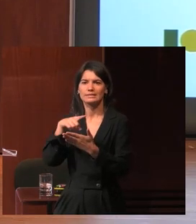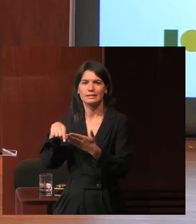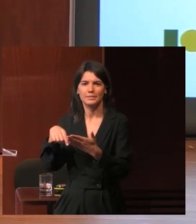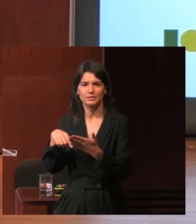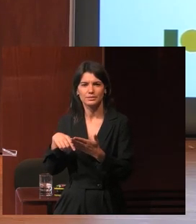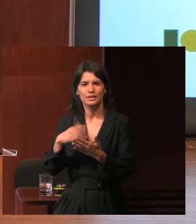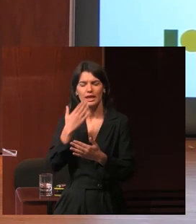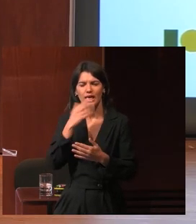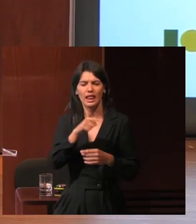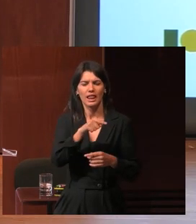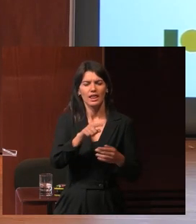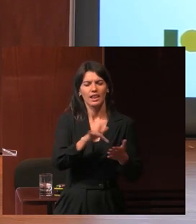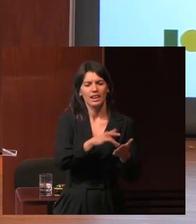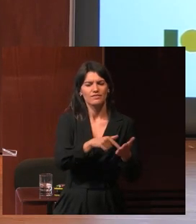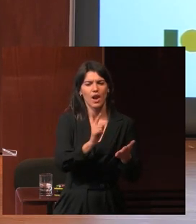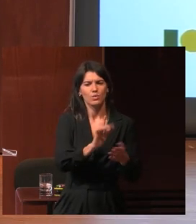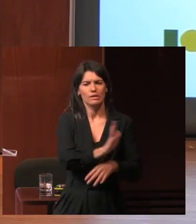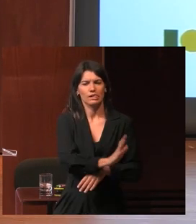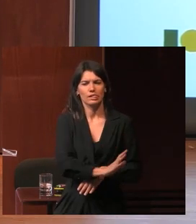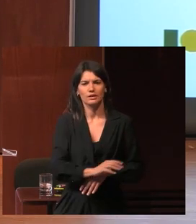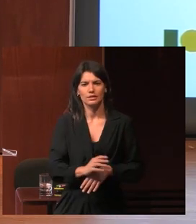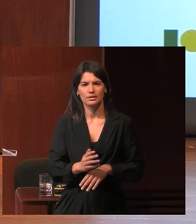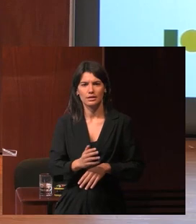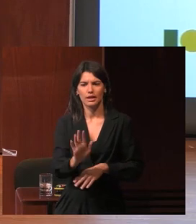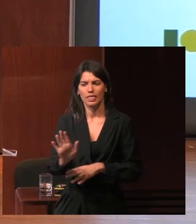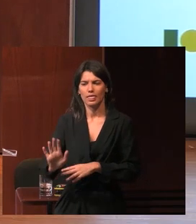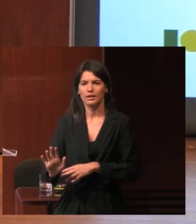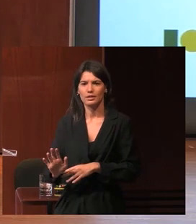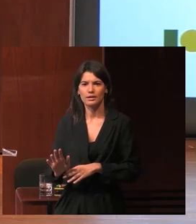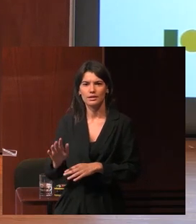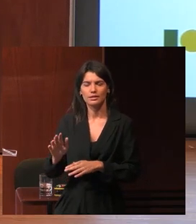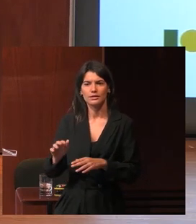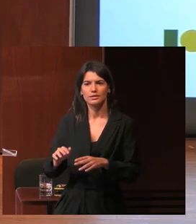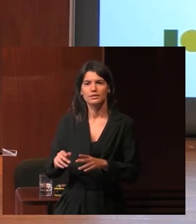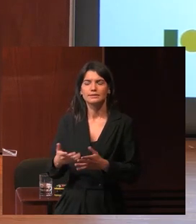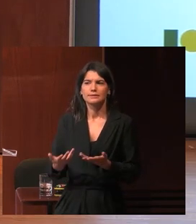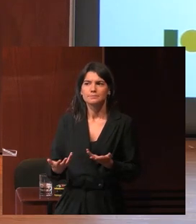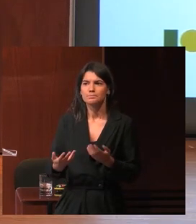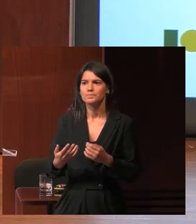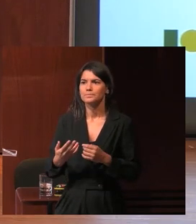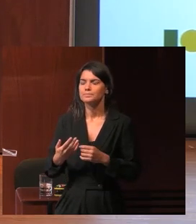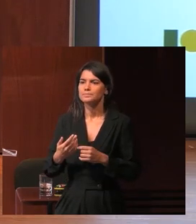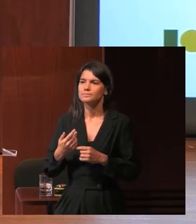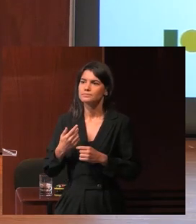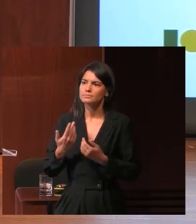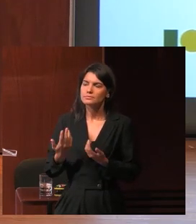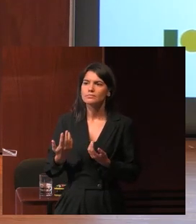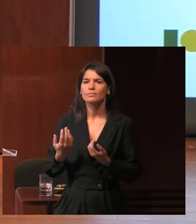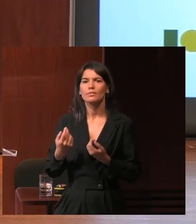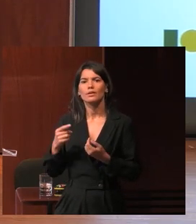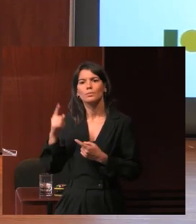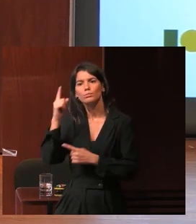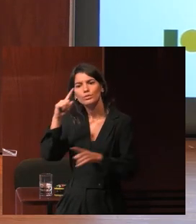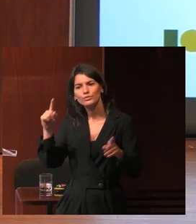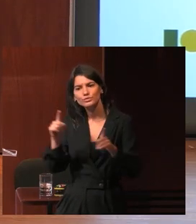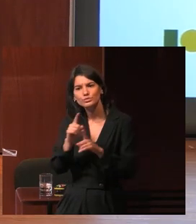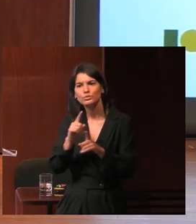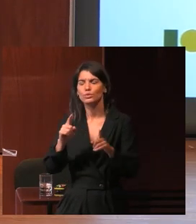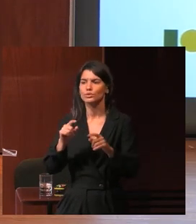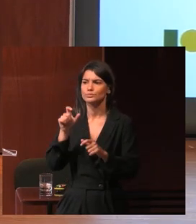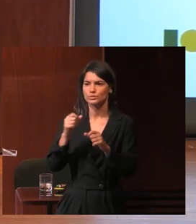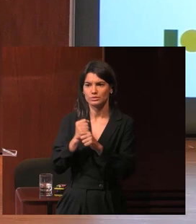You defined a certain attitudes that the teachers, the librarians, should